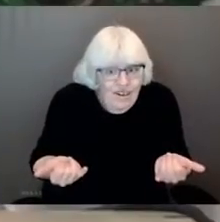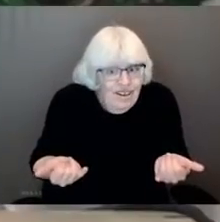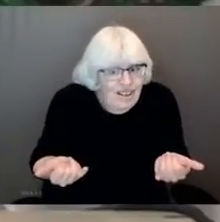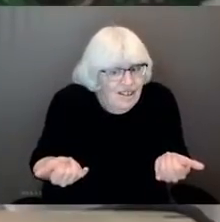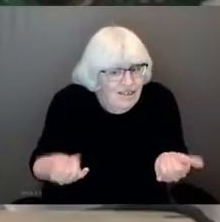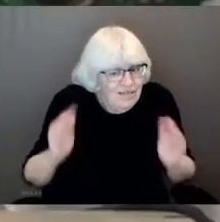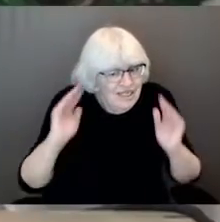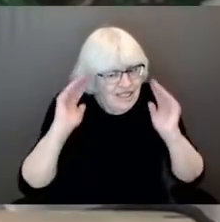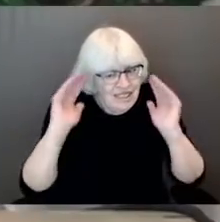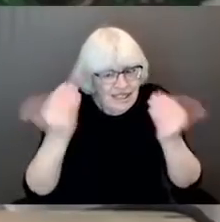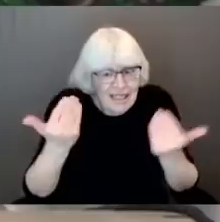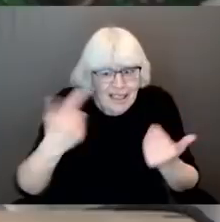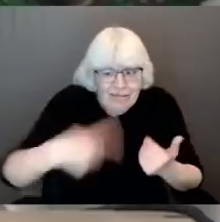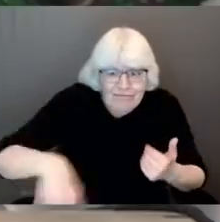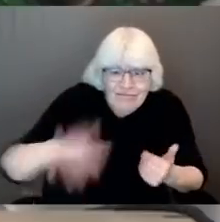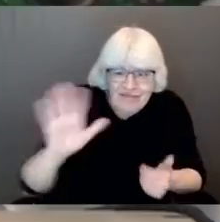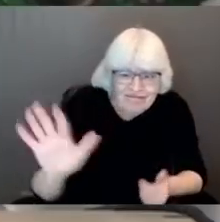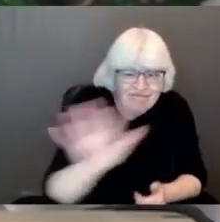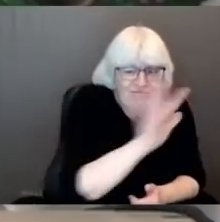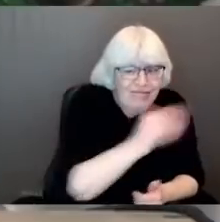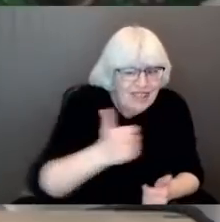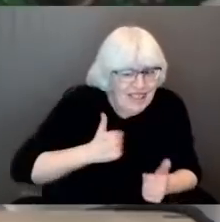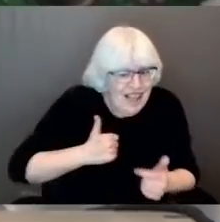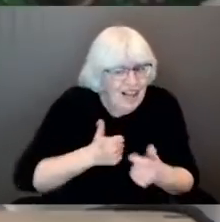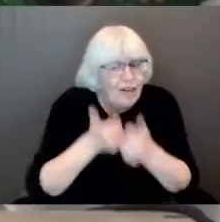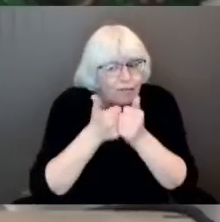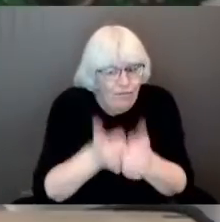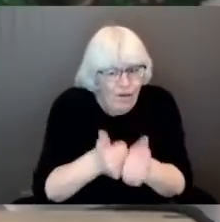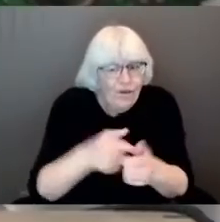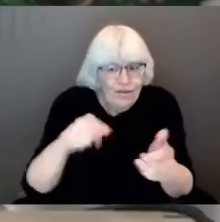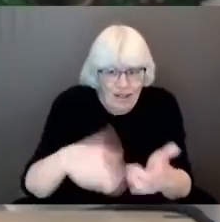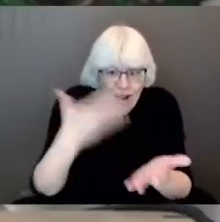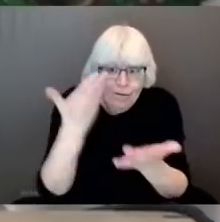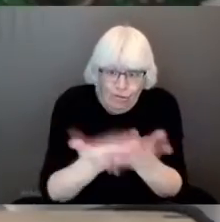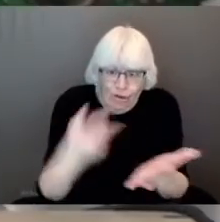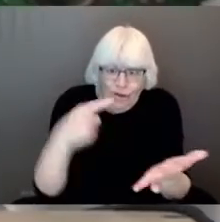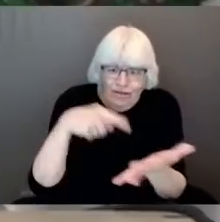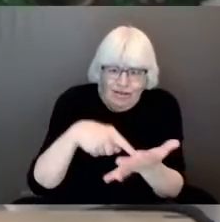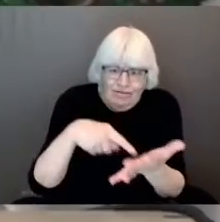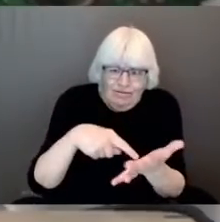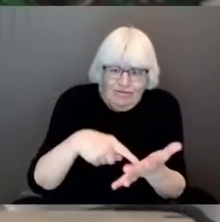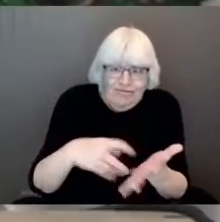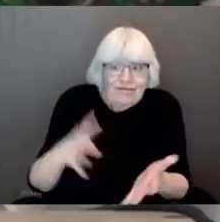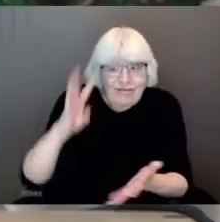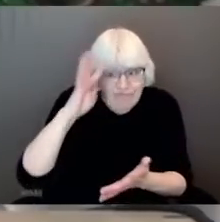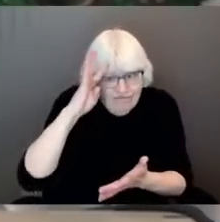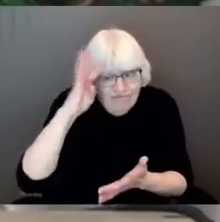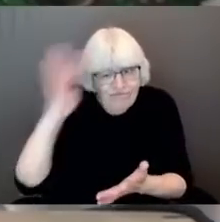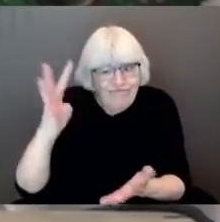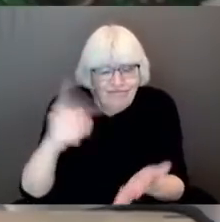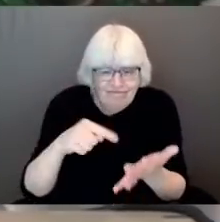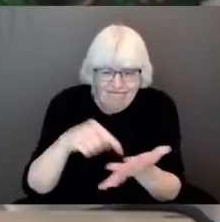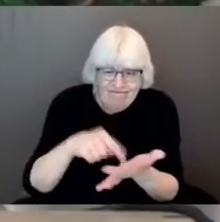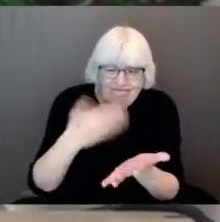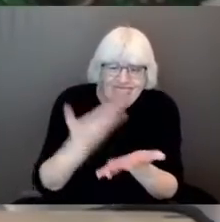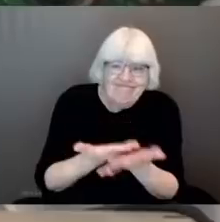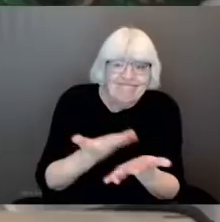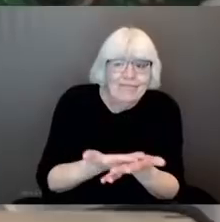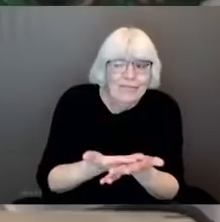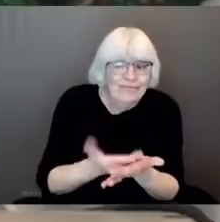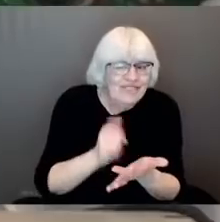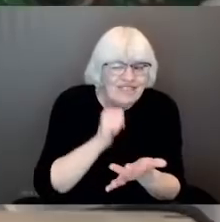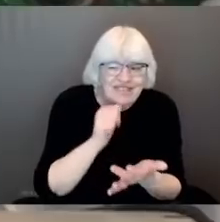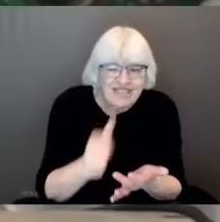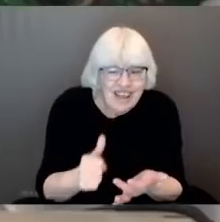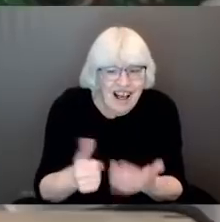This isn't something that Dr. Morrison and I invented to encumber Islanders. We don't get any